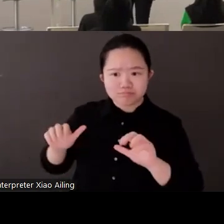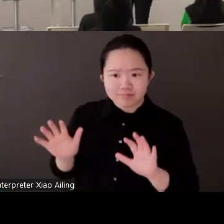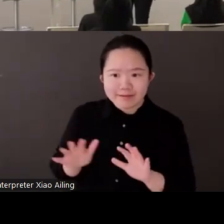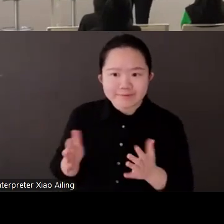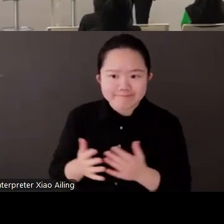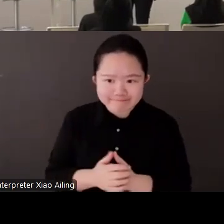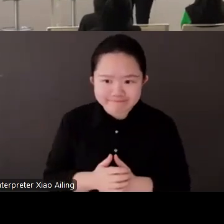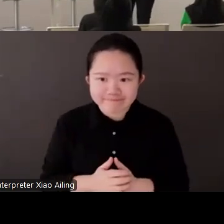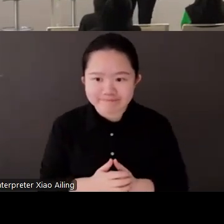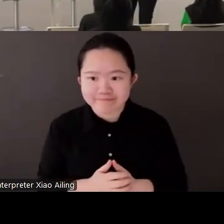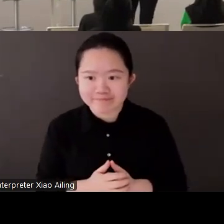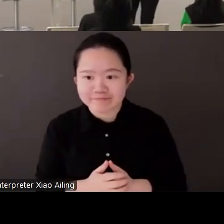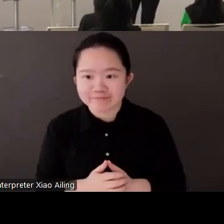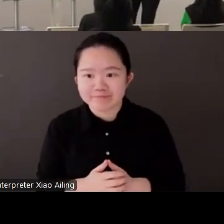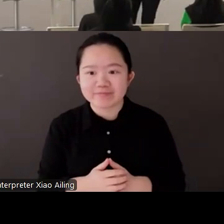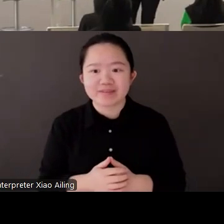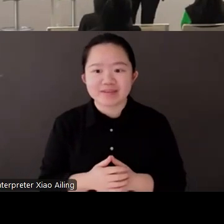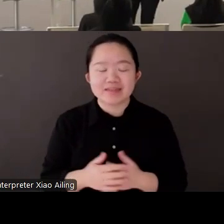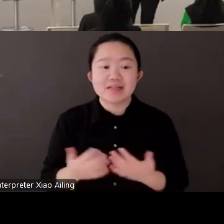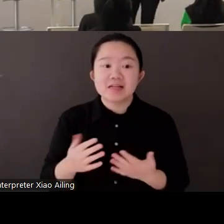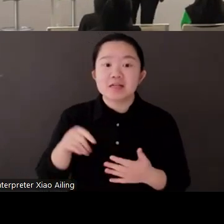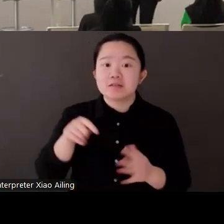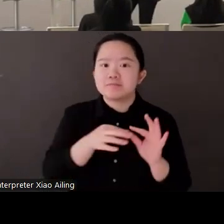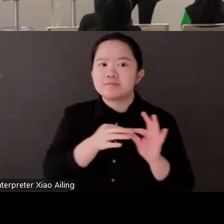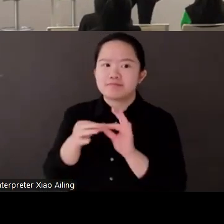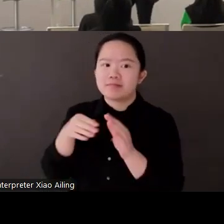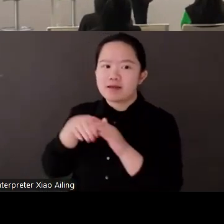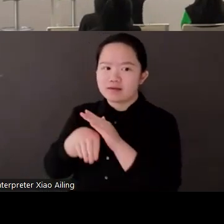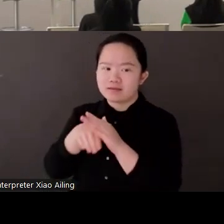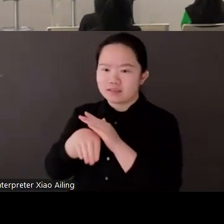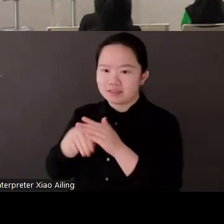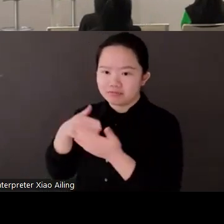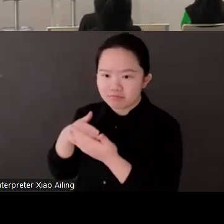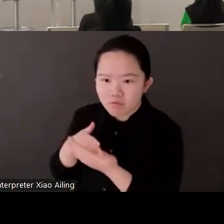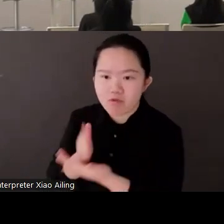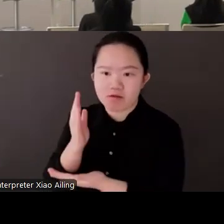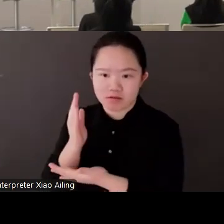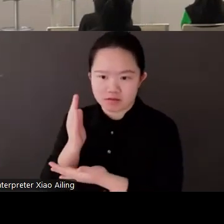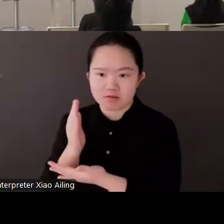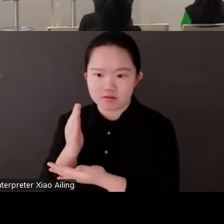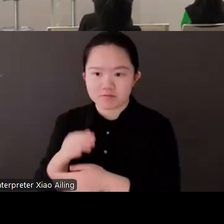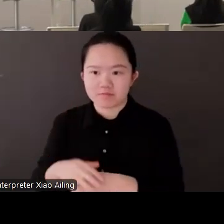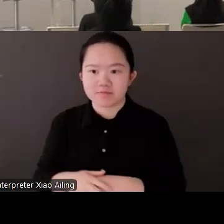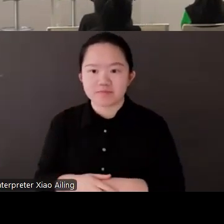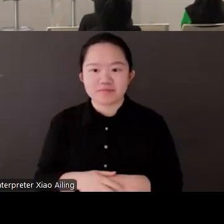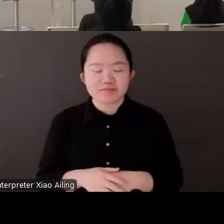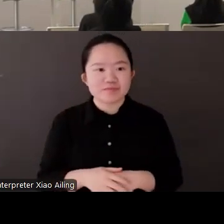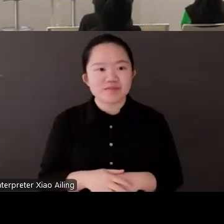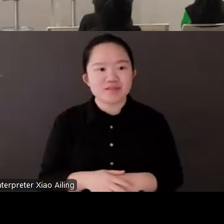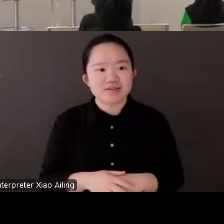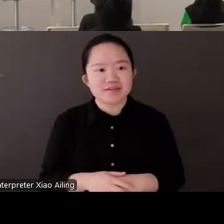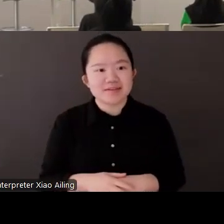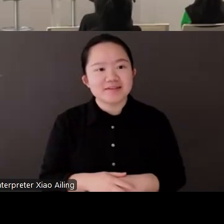the level of knowledge around accessibility, right, all over the world. So, and that in the